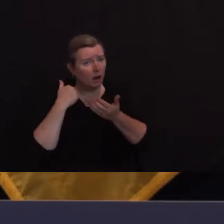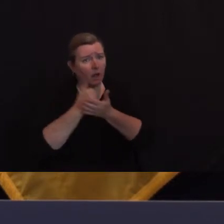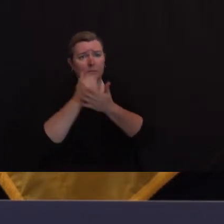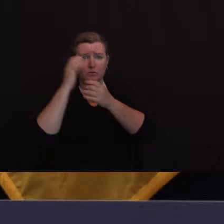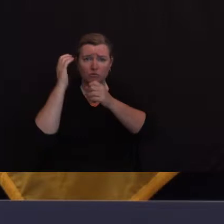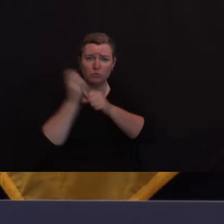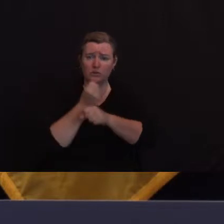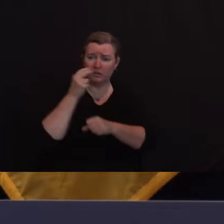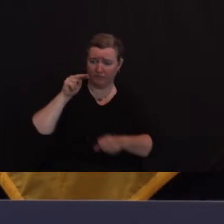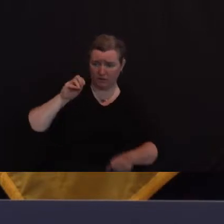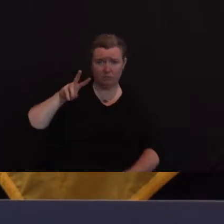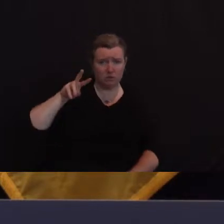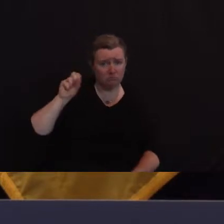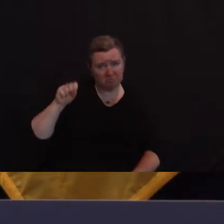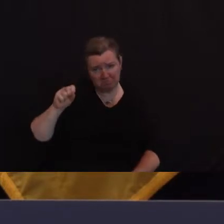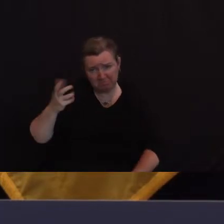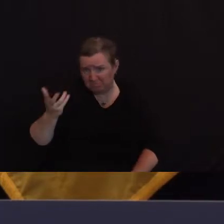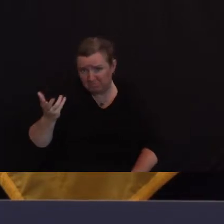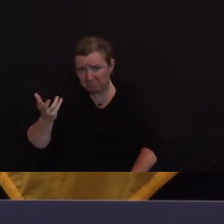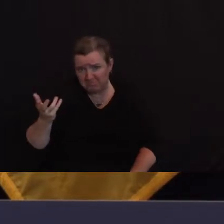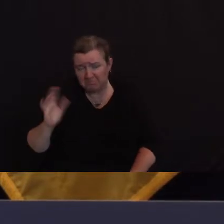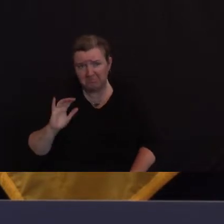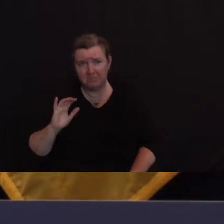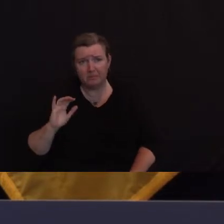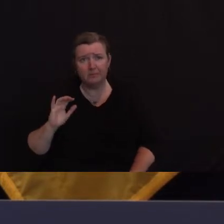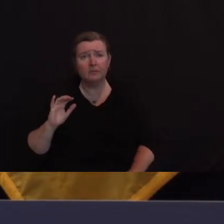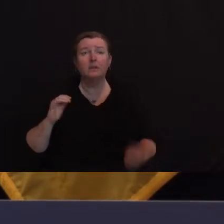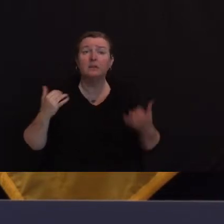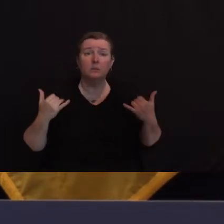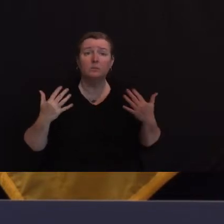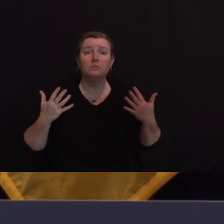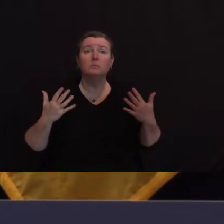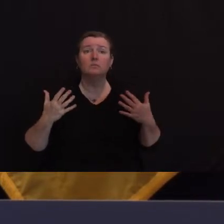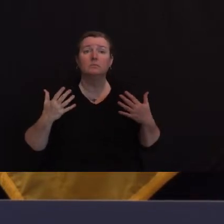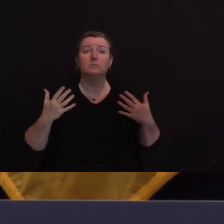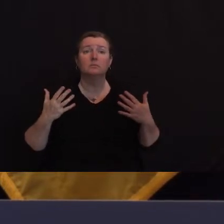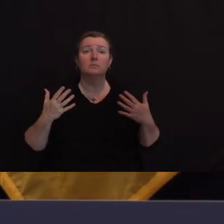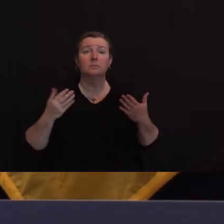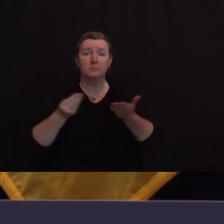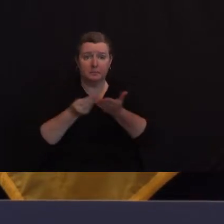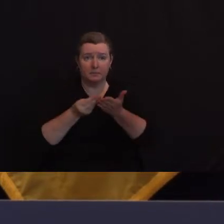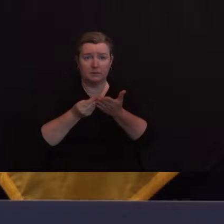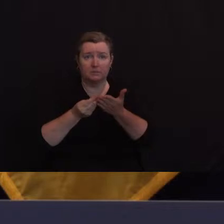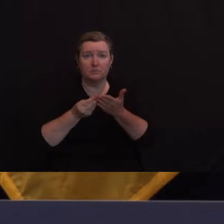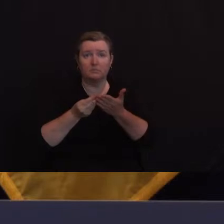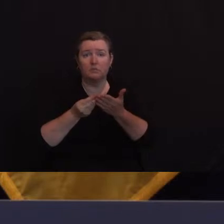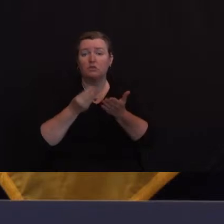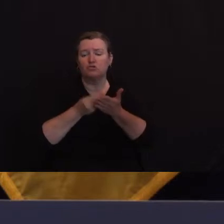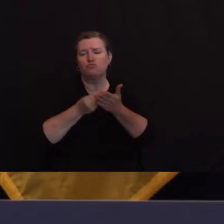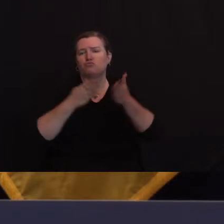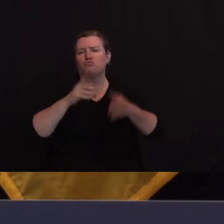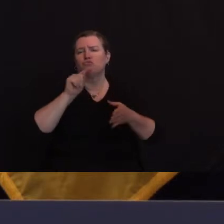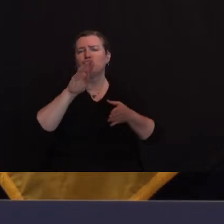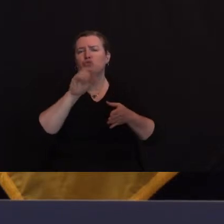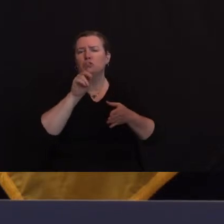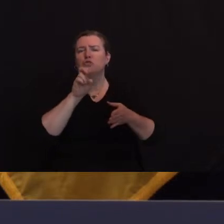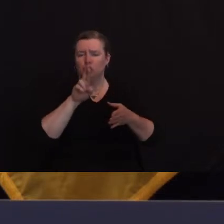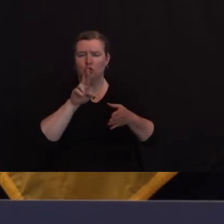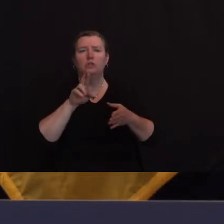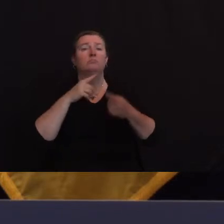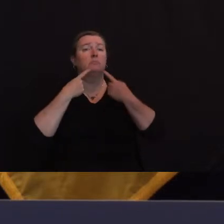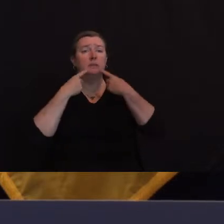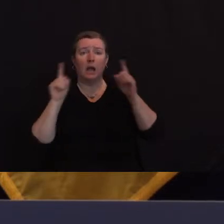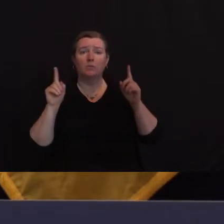happy that based on the formula, as the treasurer announced last week, the gas tax is going down, which is